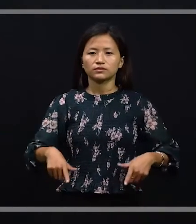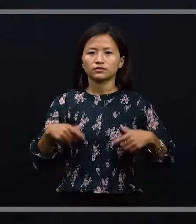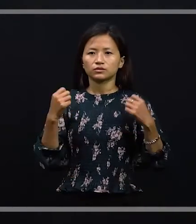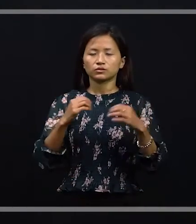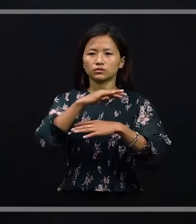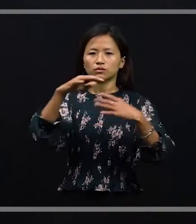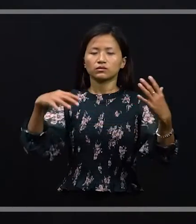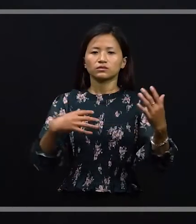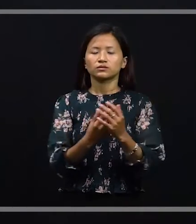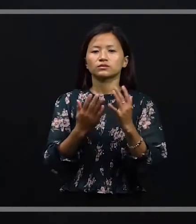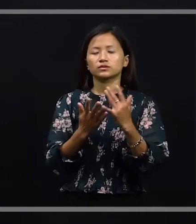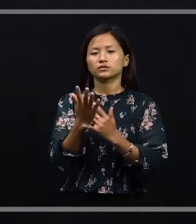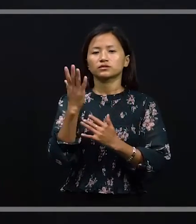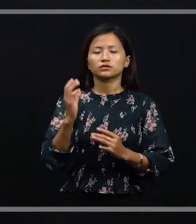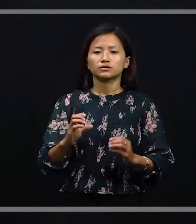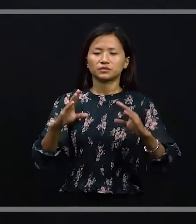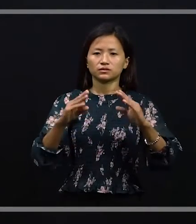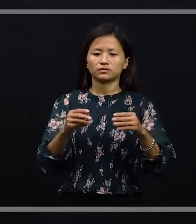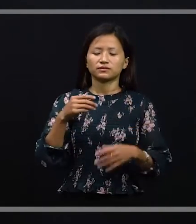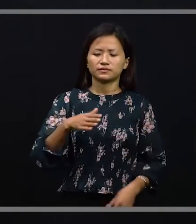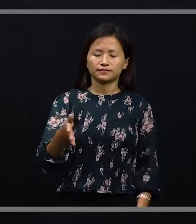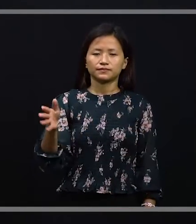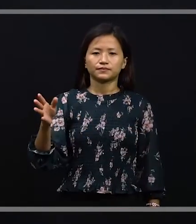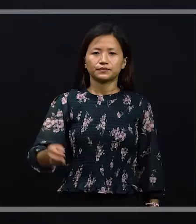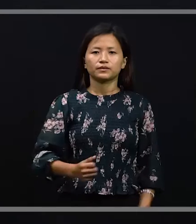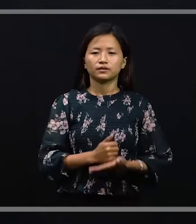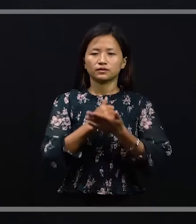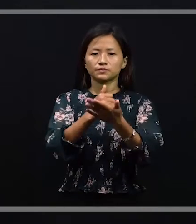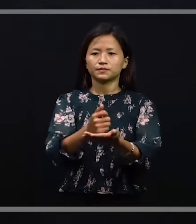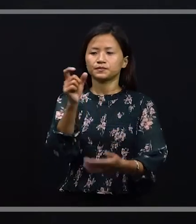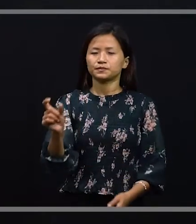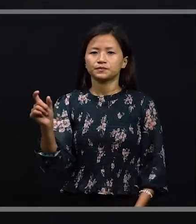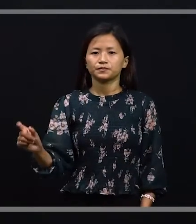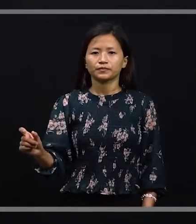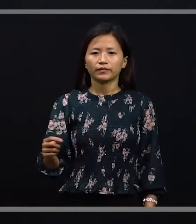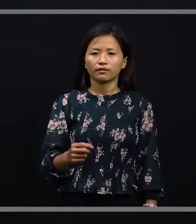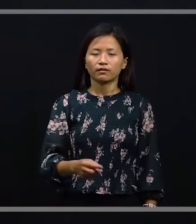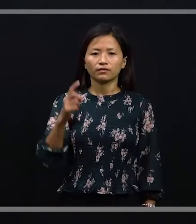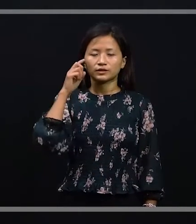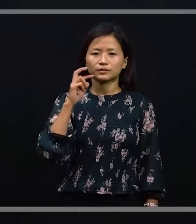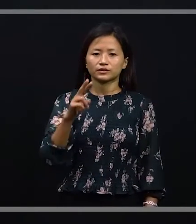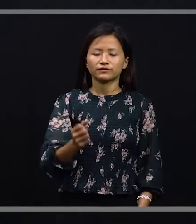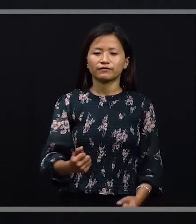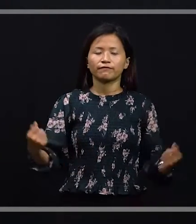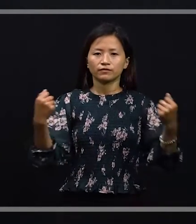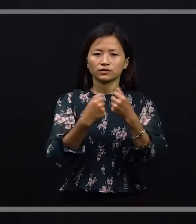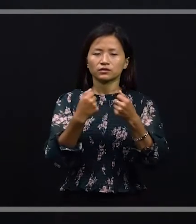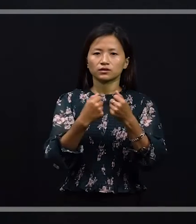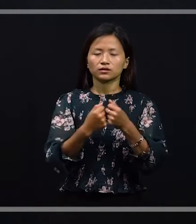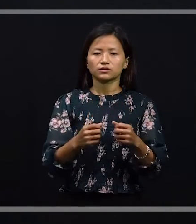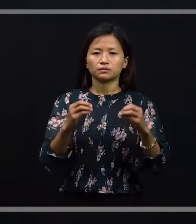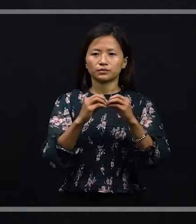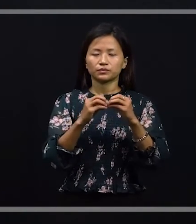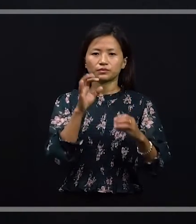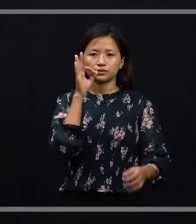gave a clear conscience. Okay, he also told the people what are the superstitious beliefs based on a religion and why they should not